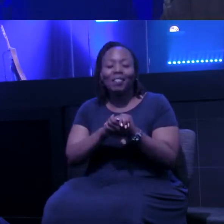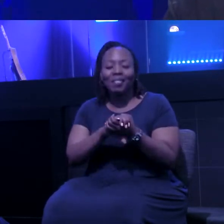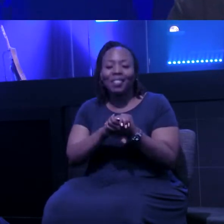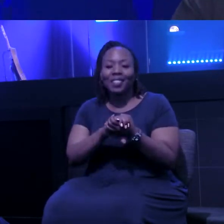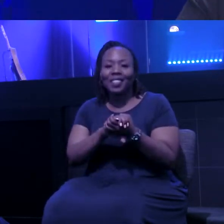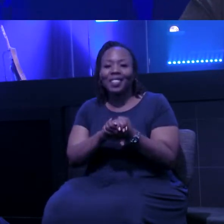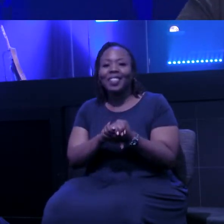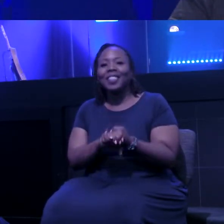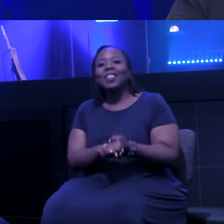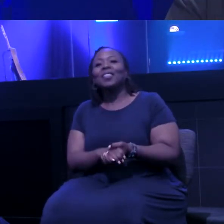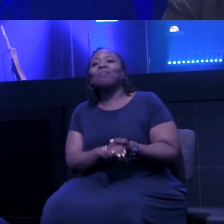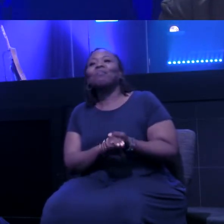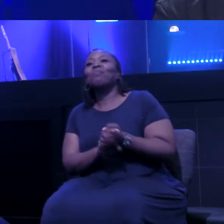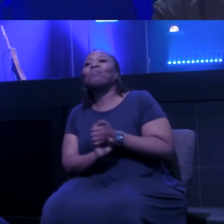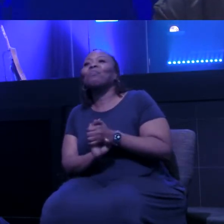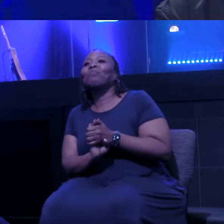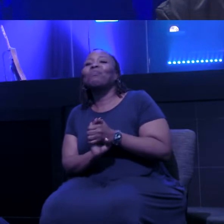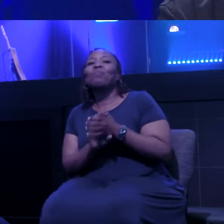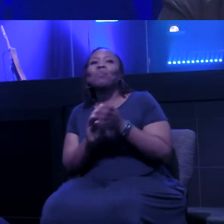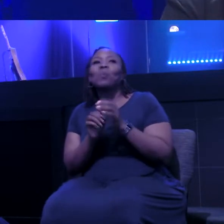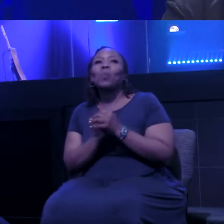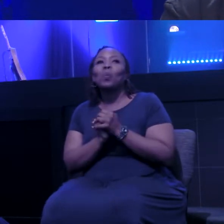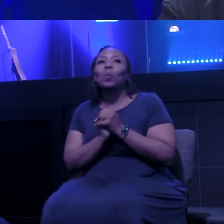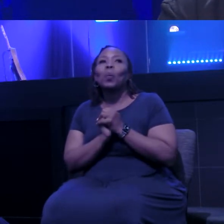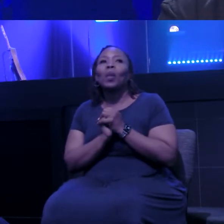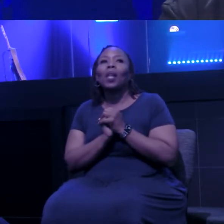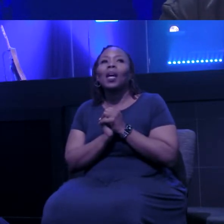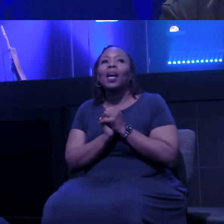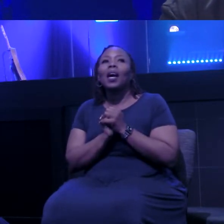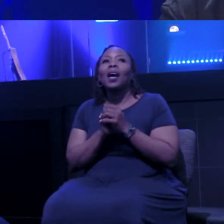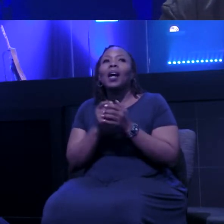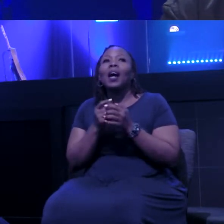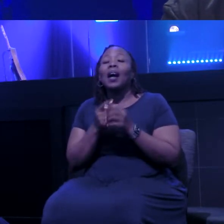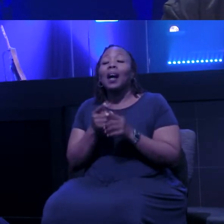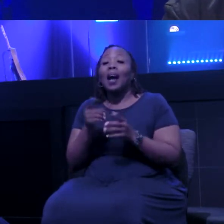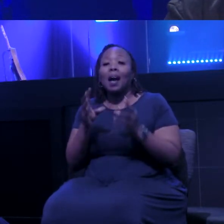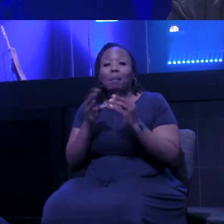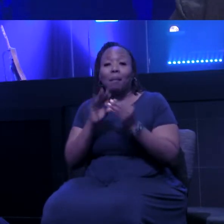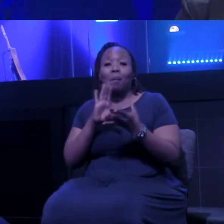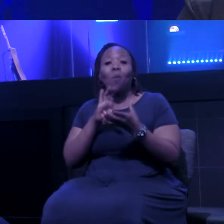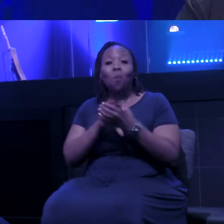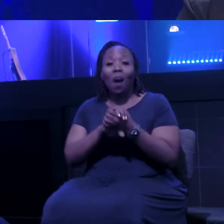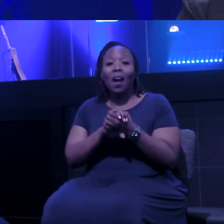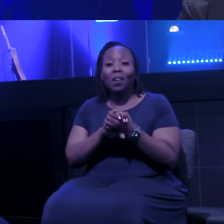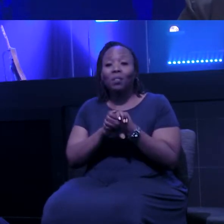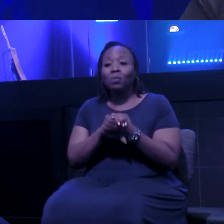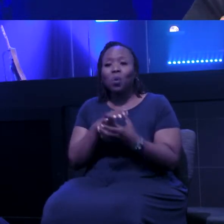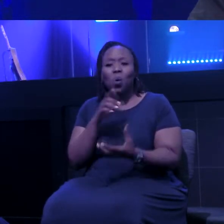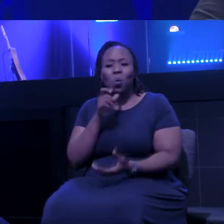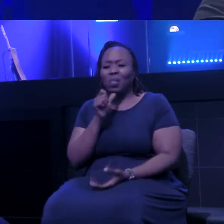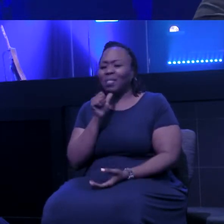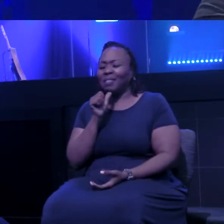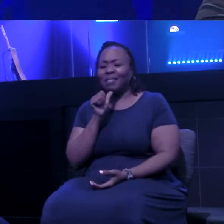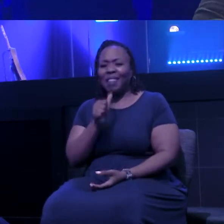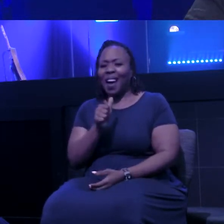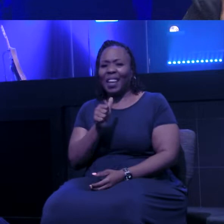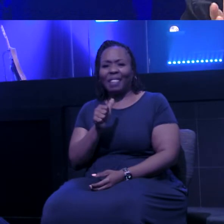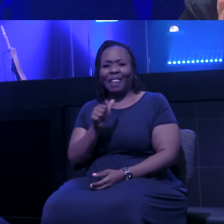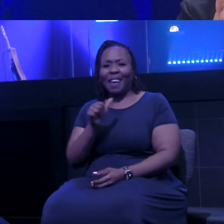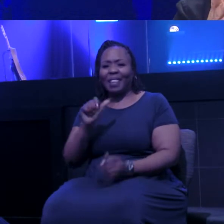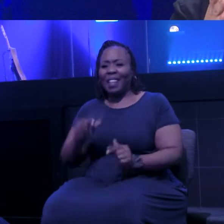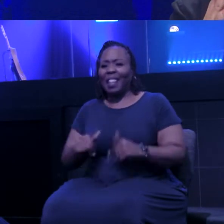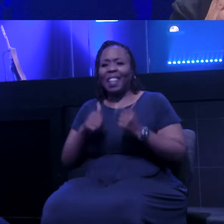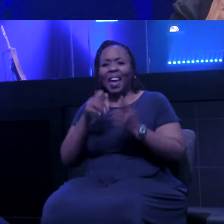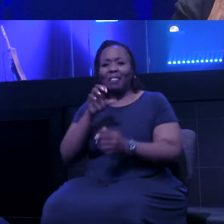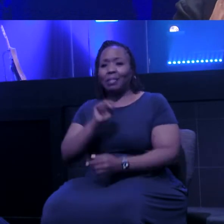answer. Thank you. She would agree. Yeah. So I met my wife, who was not involved in that lifestyle